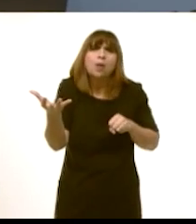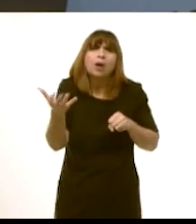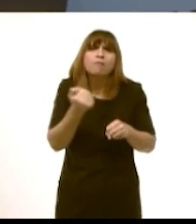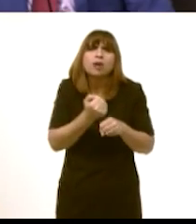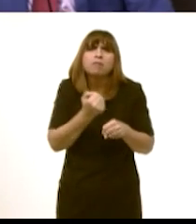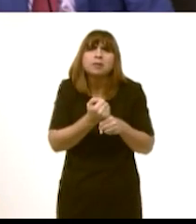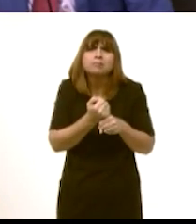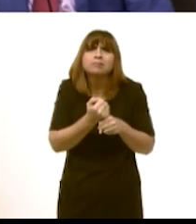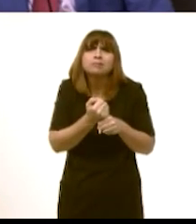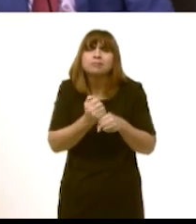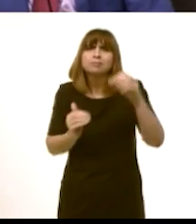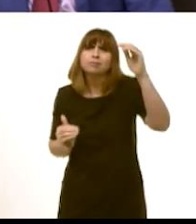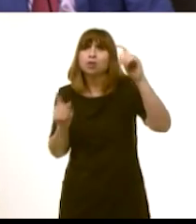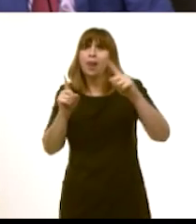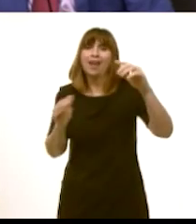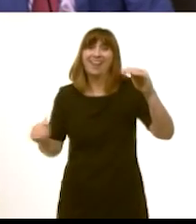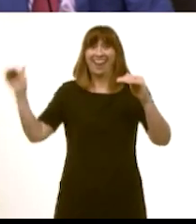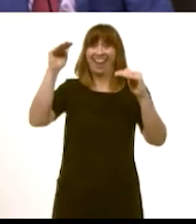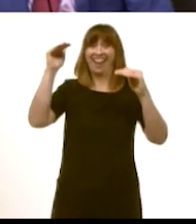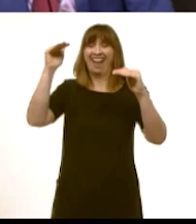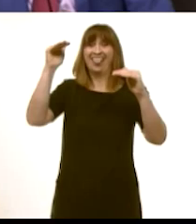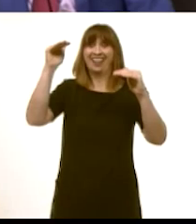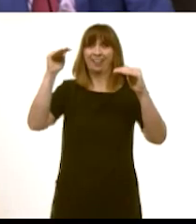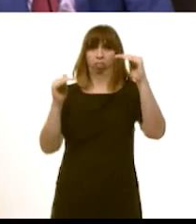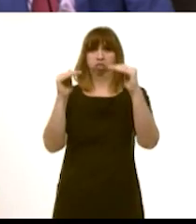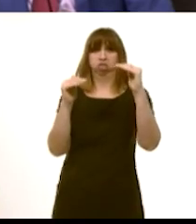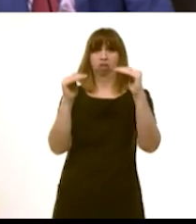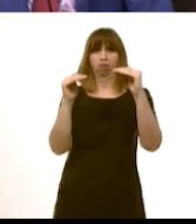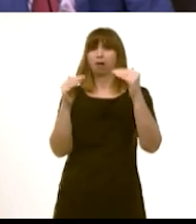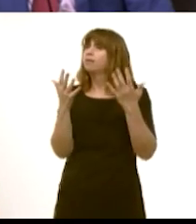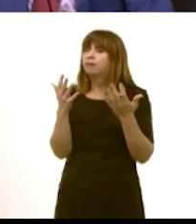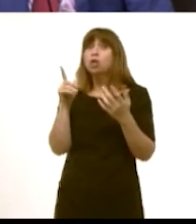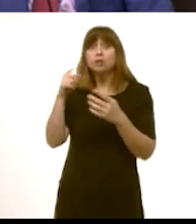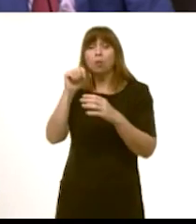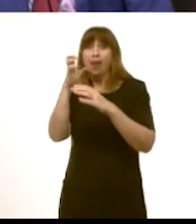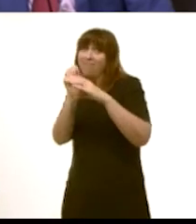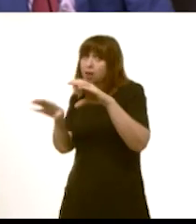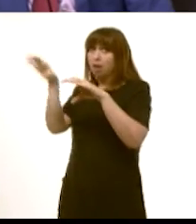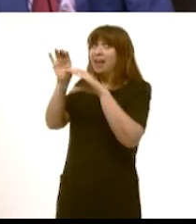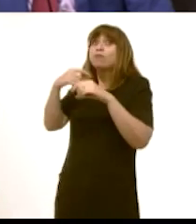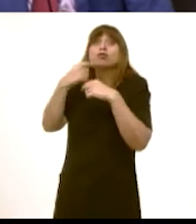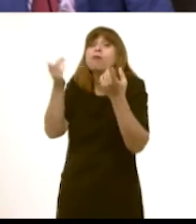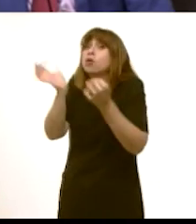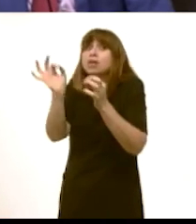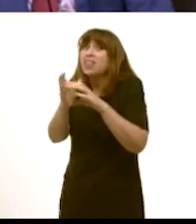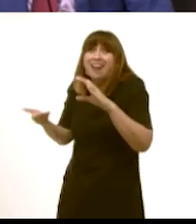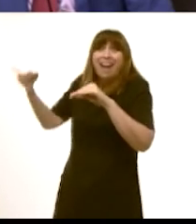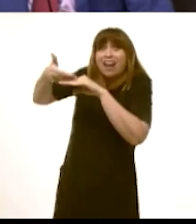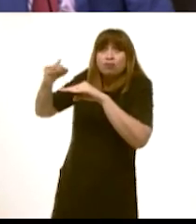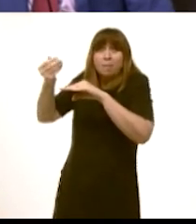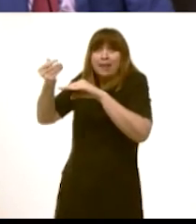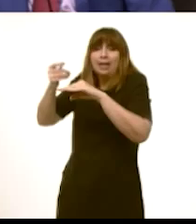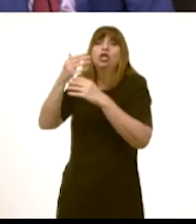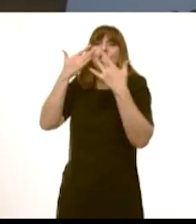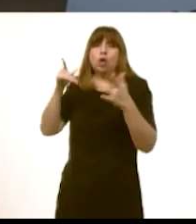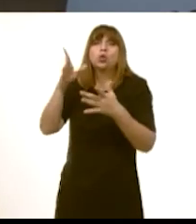moment. He has said there will be a net consequential. Okay? If we don't see that consequential tomorrow, it will show how weak he is within his